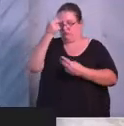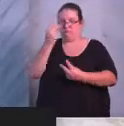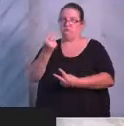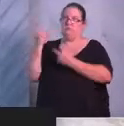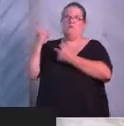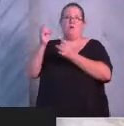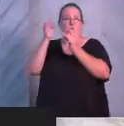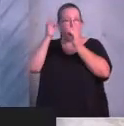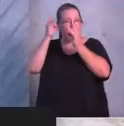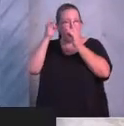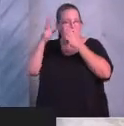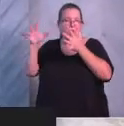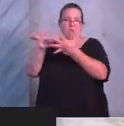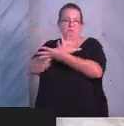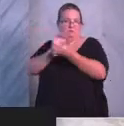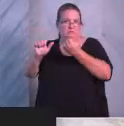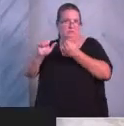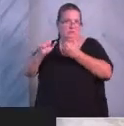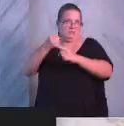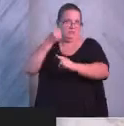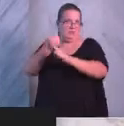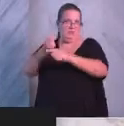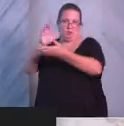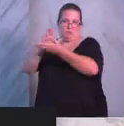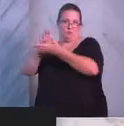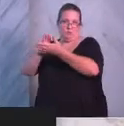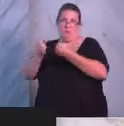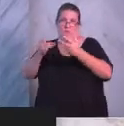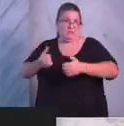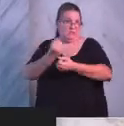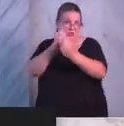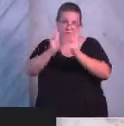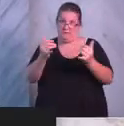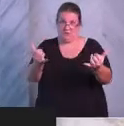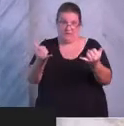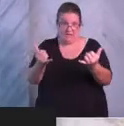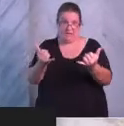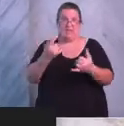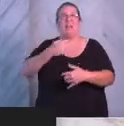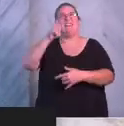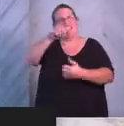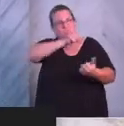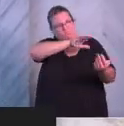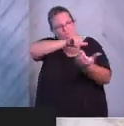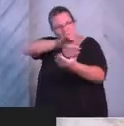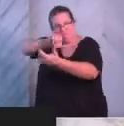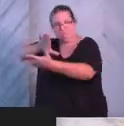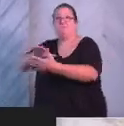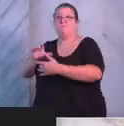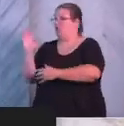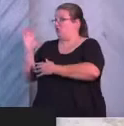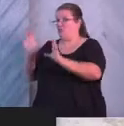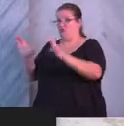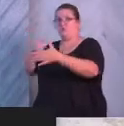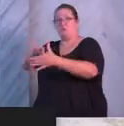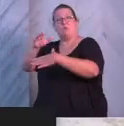harmful effects that residential schools had and still have on many survivors today, and they need to be addressed. Conservatives have called